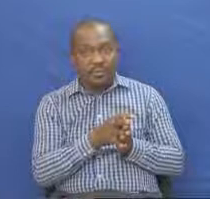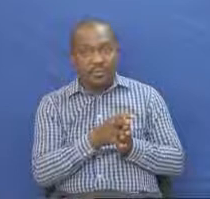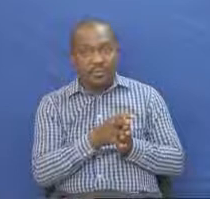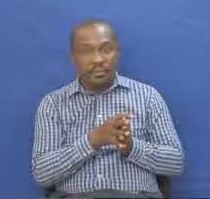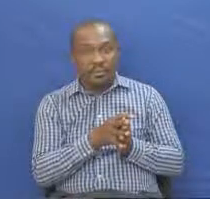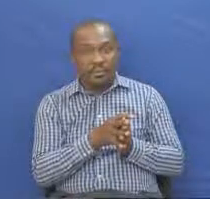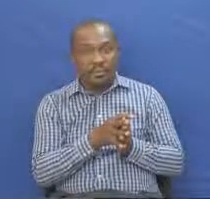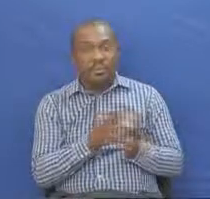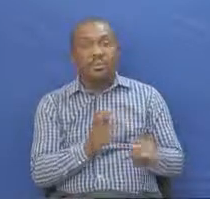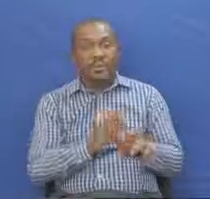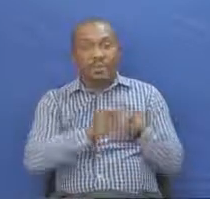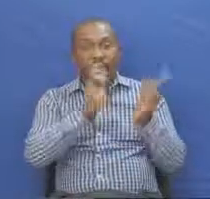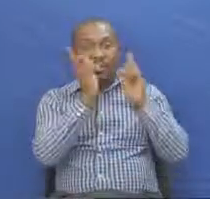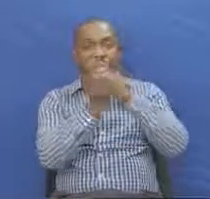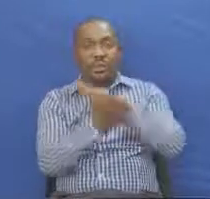in complexity.